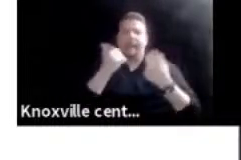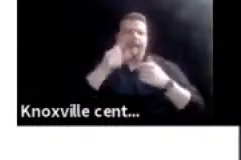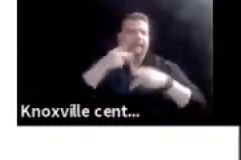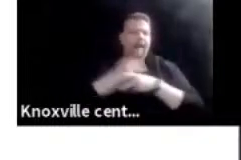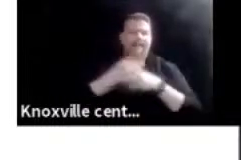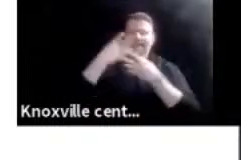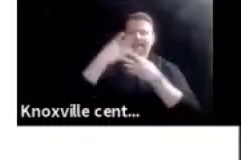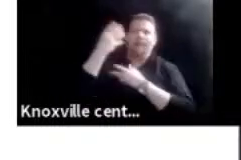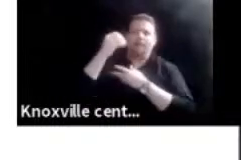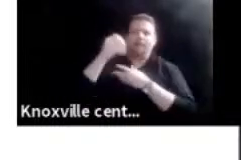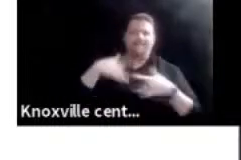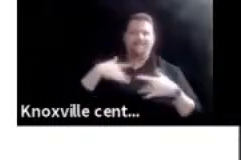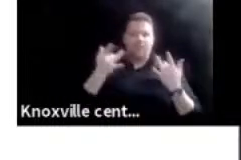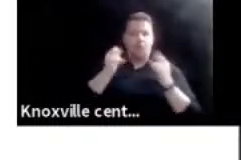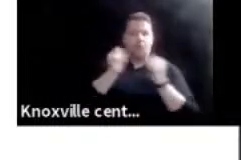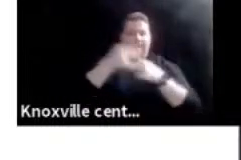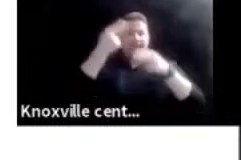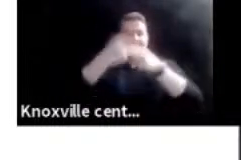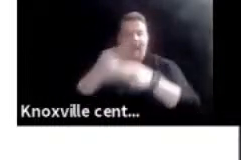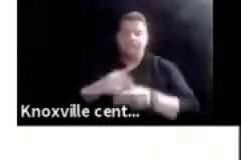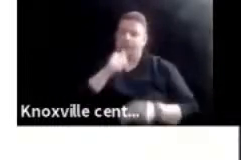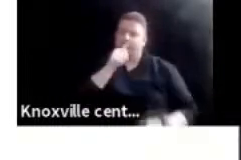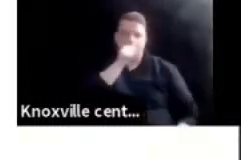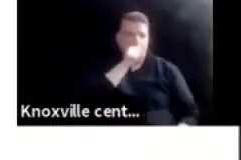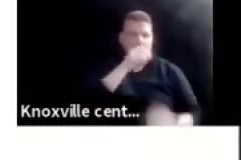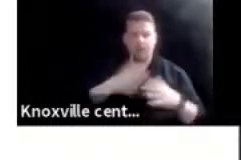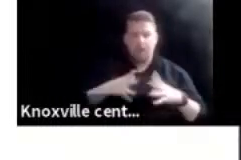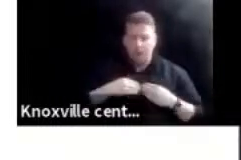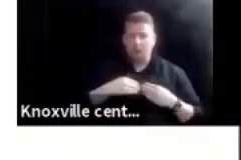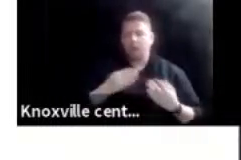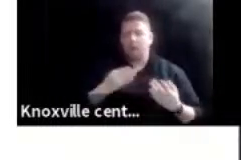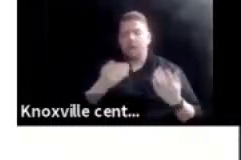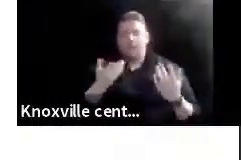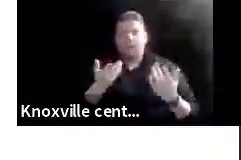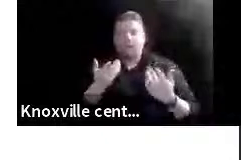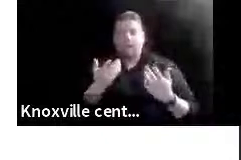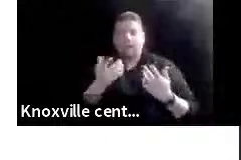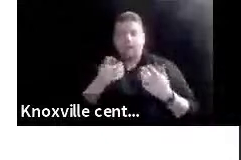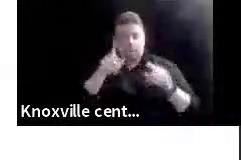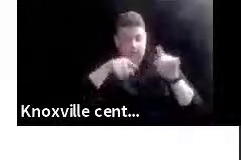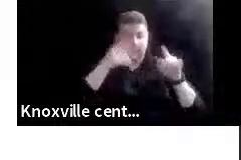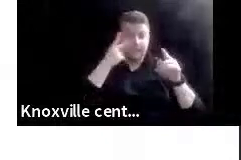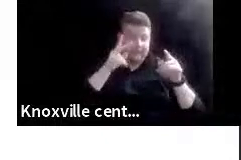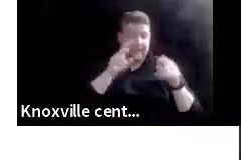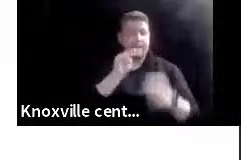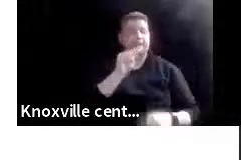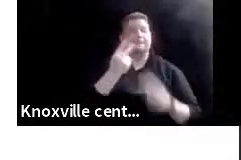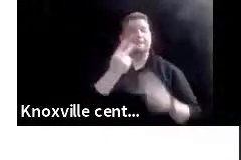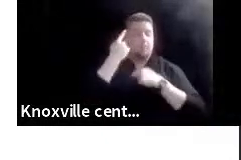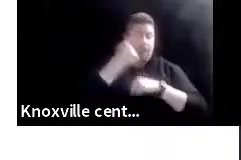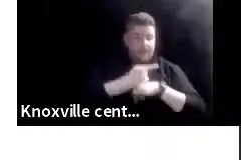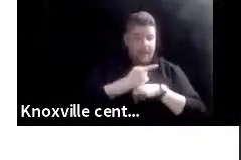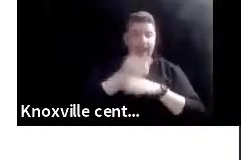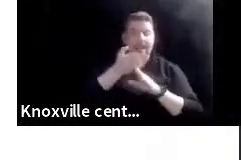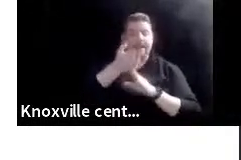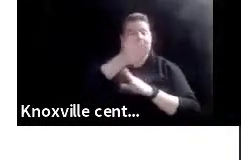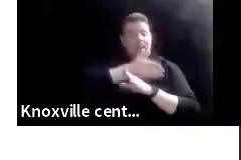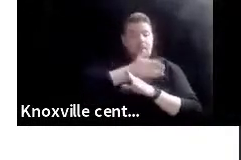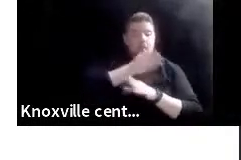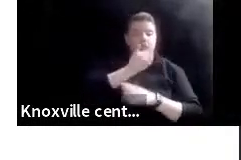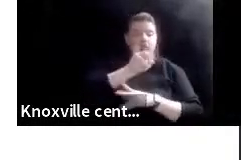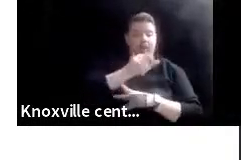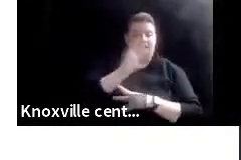outdoor venue with a name that's not privately owned. We do see on Memorial Day and the day before Independence